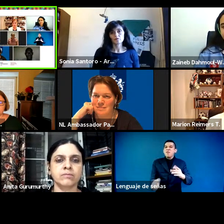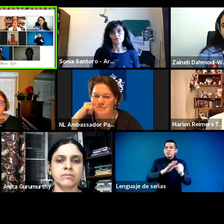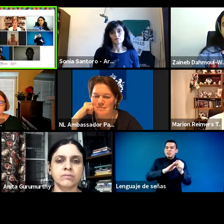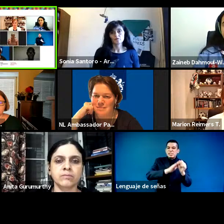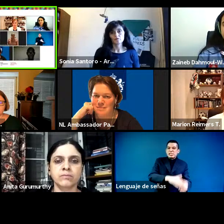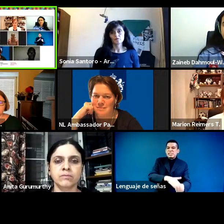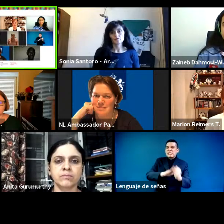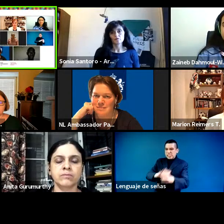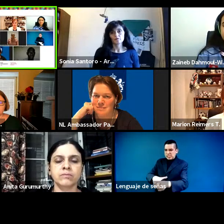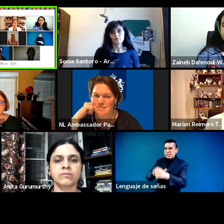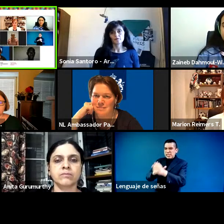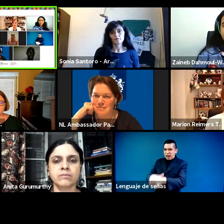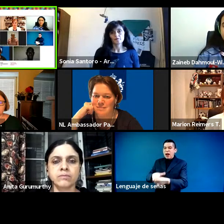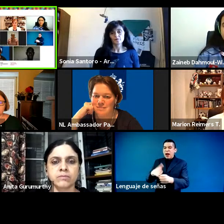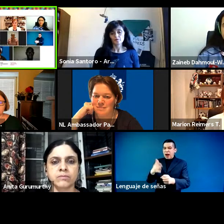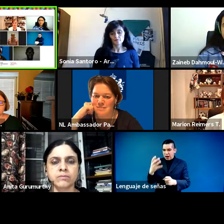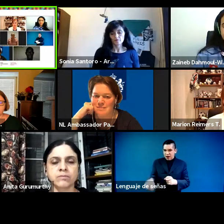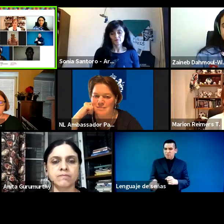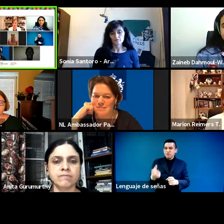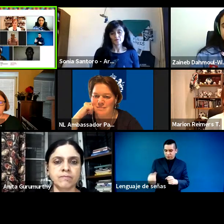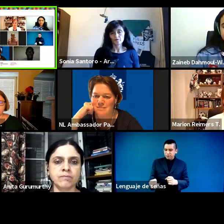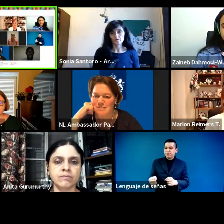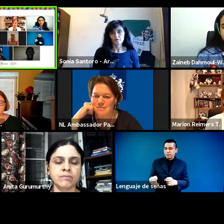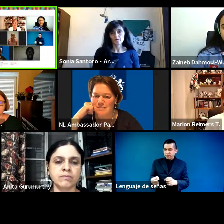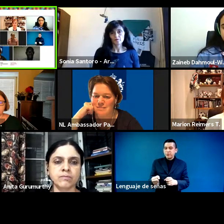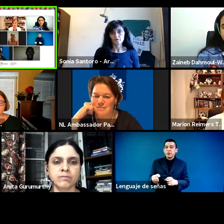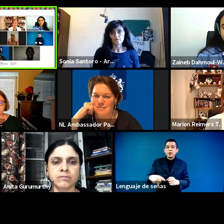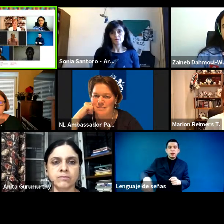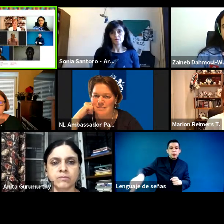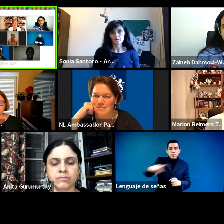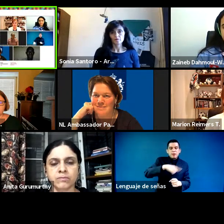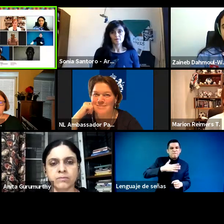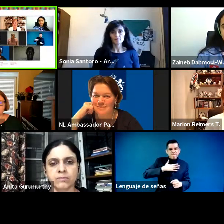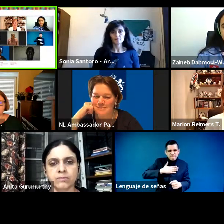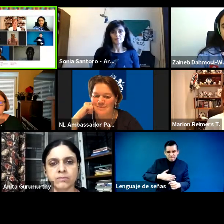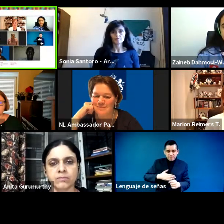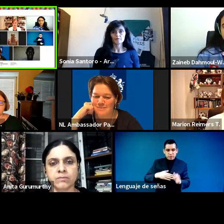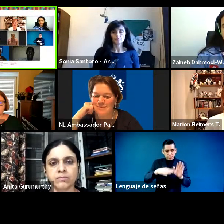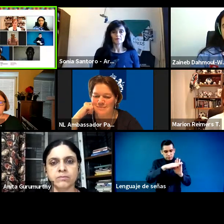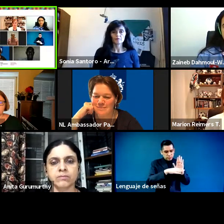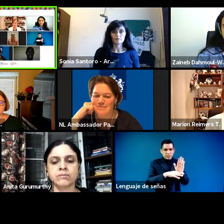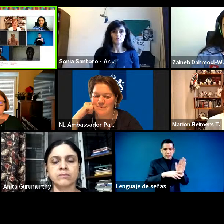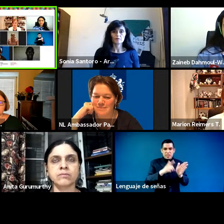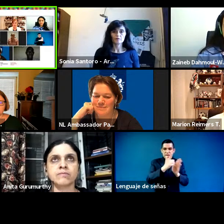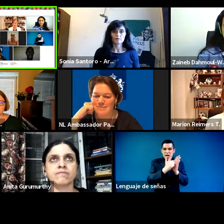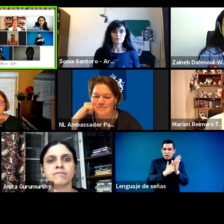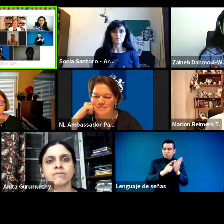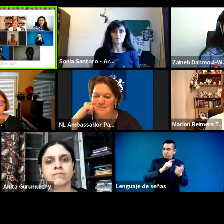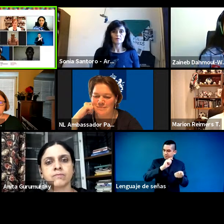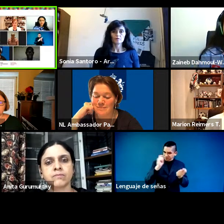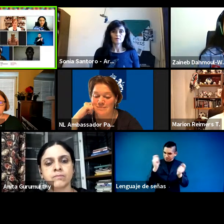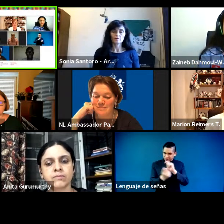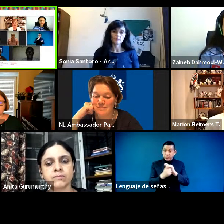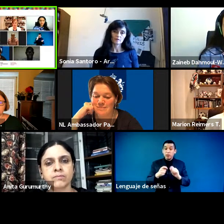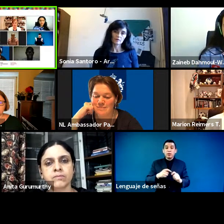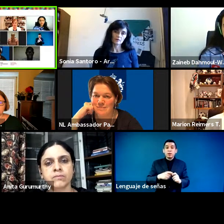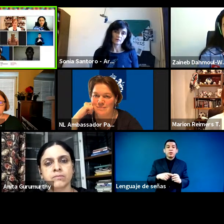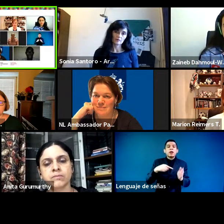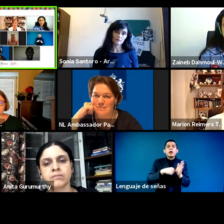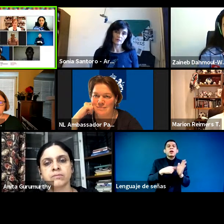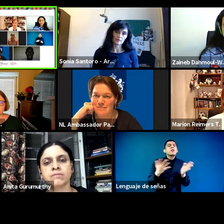again, using female journalists to educate